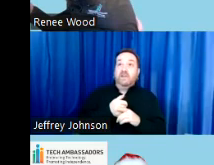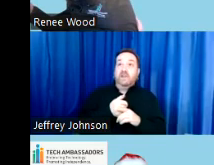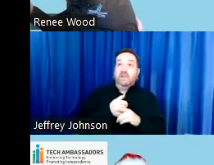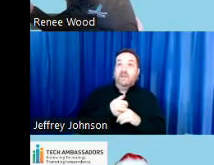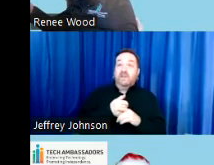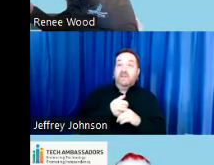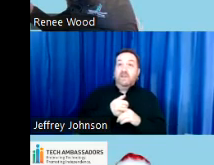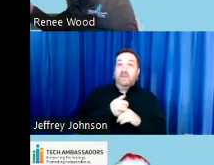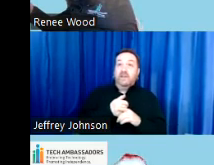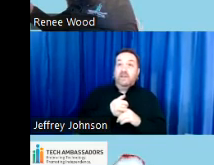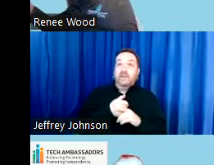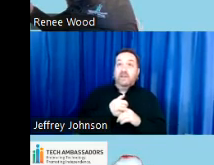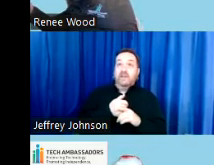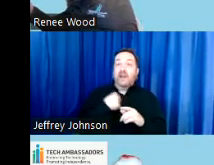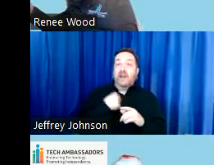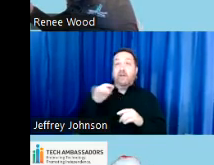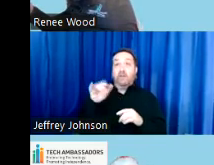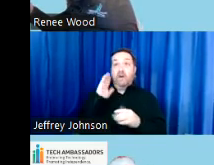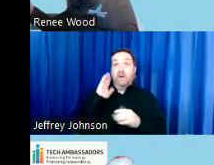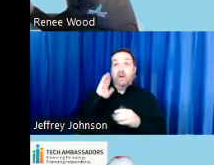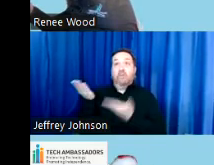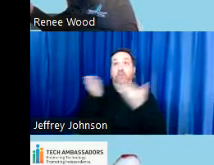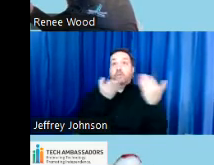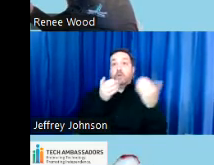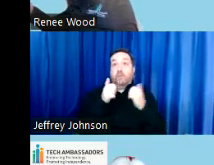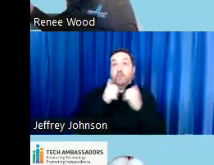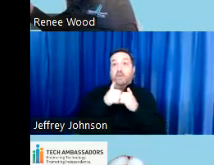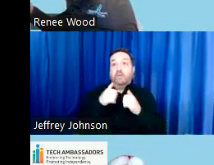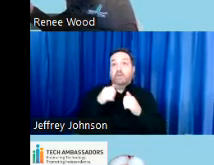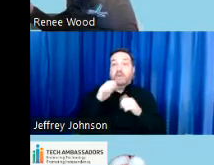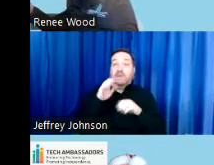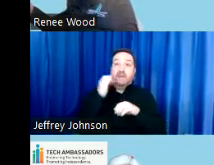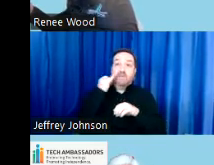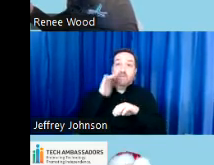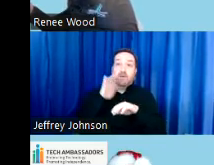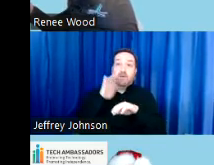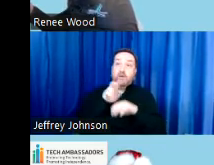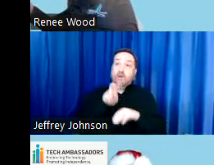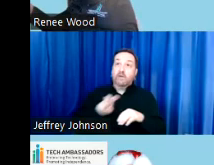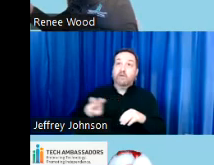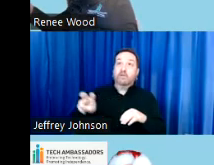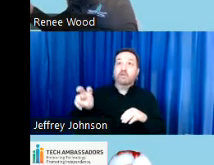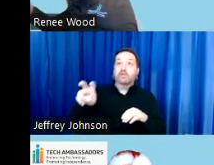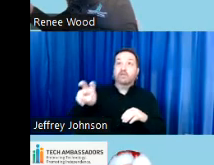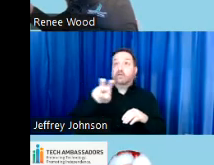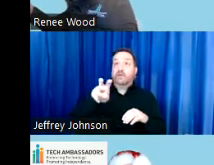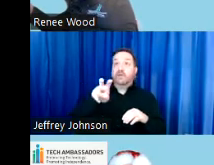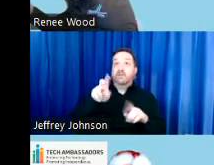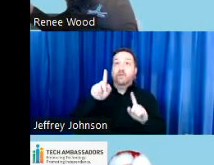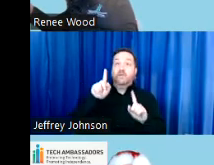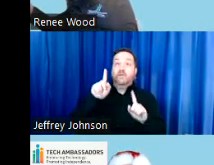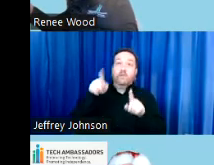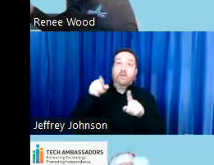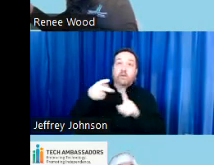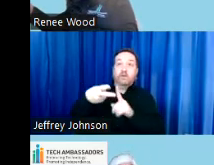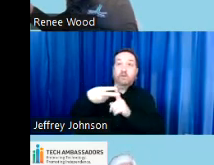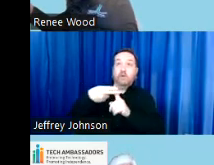take it with me on trips when I go to a